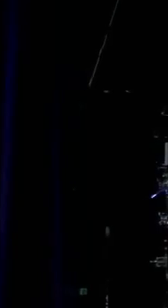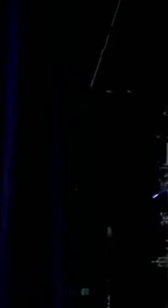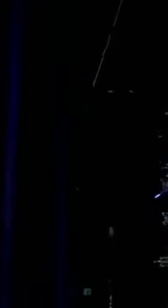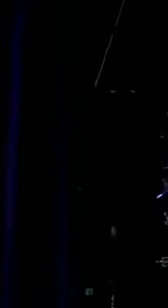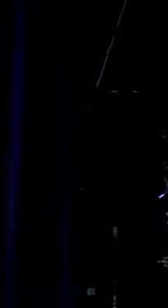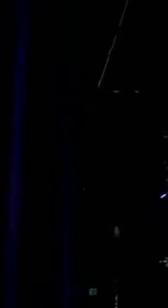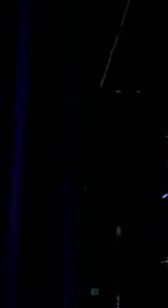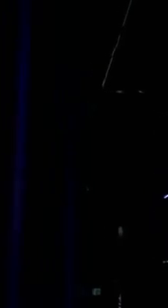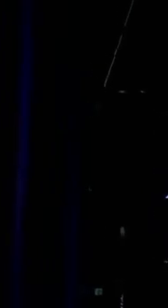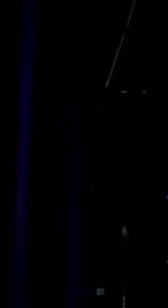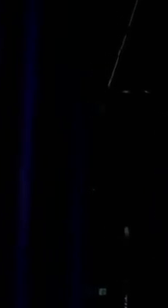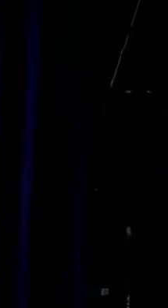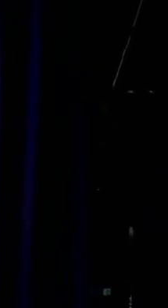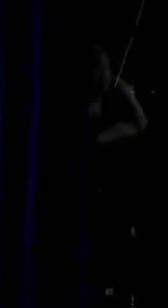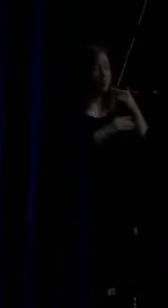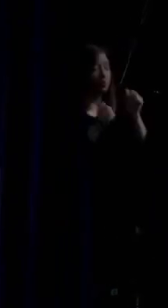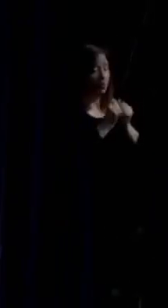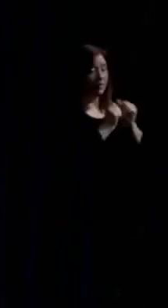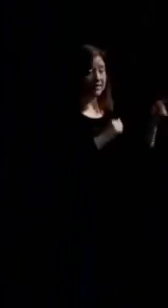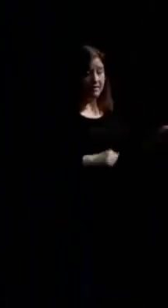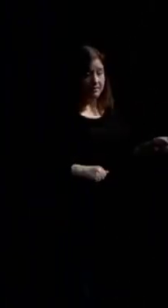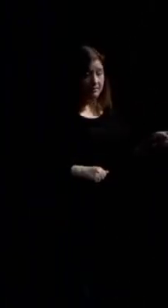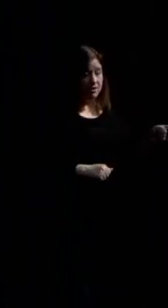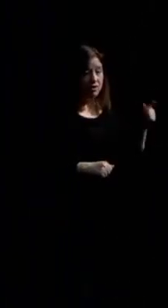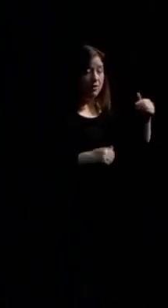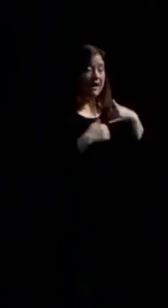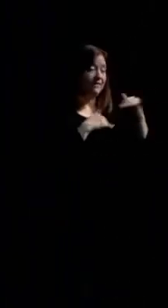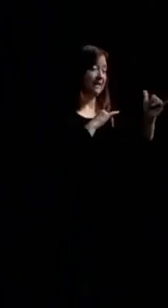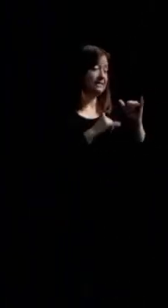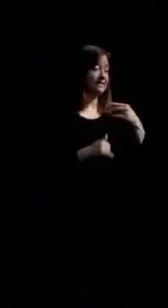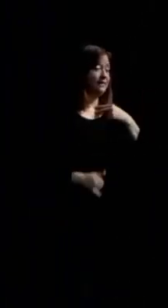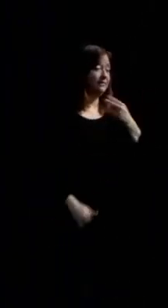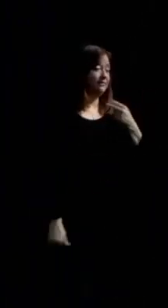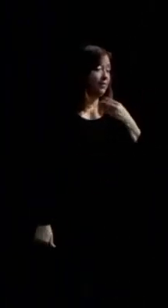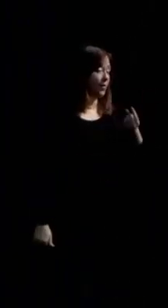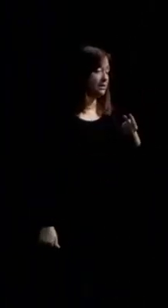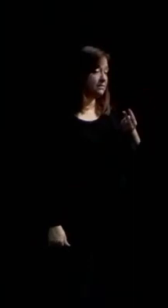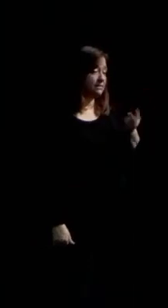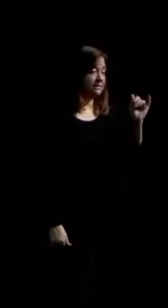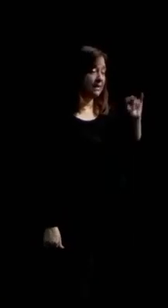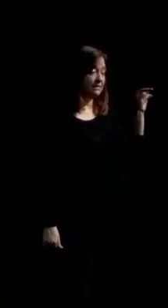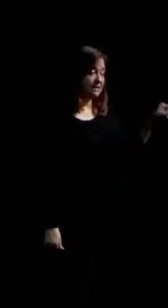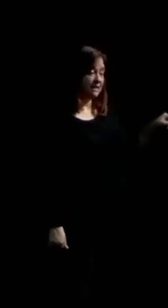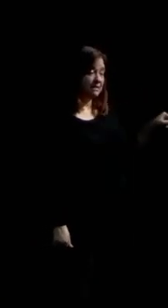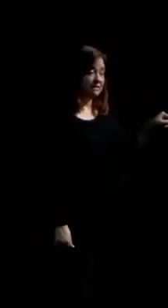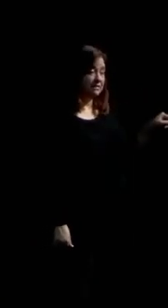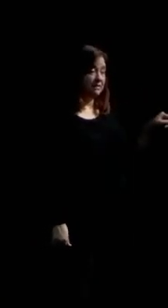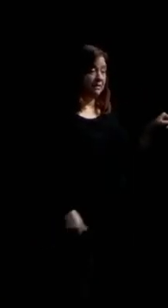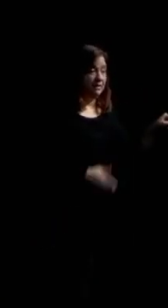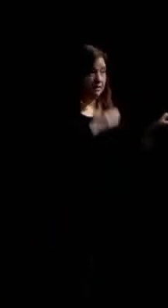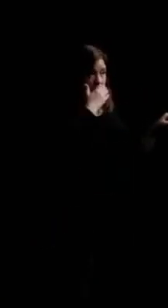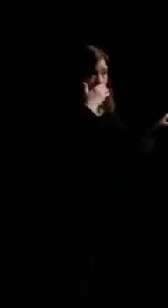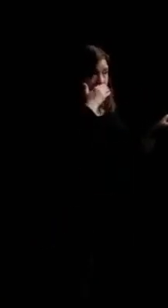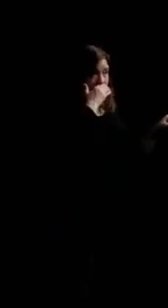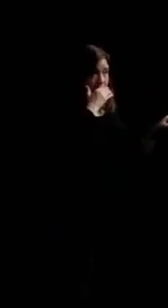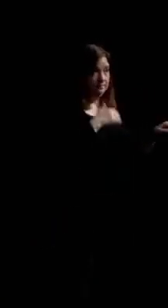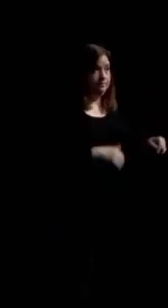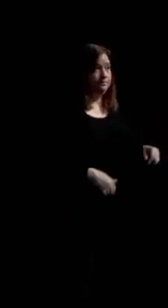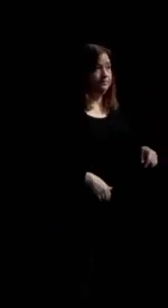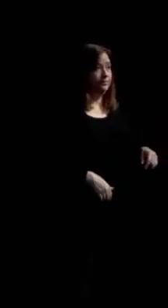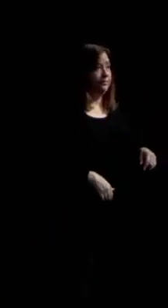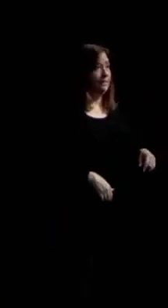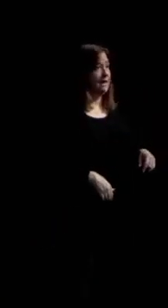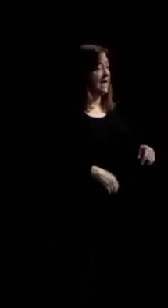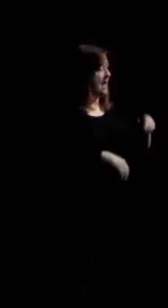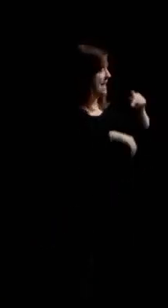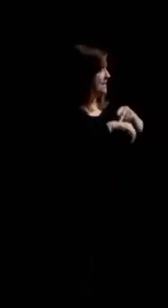no, we know you are with him. You have that little hilly-billy accent just like them. And